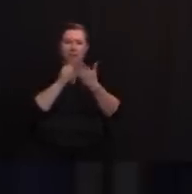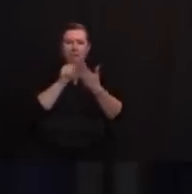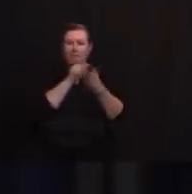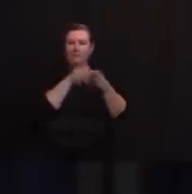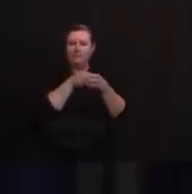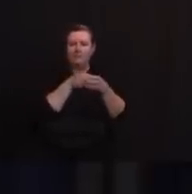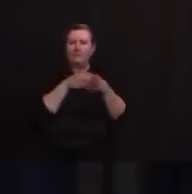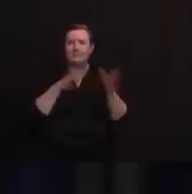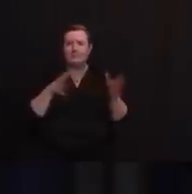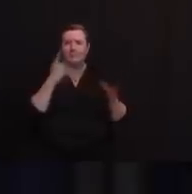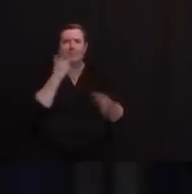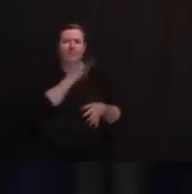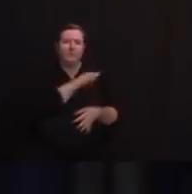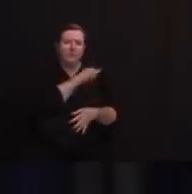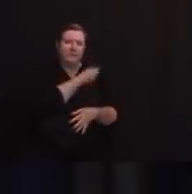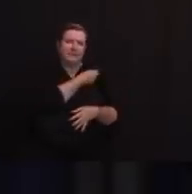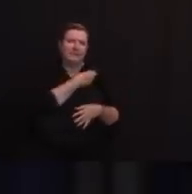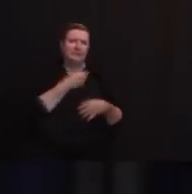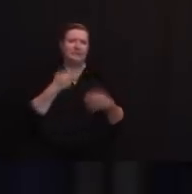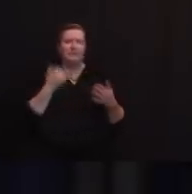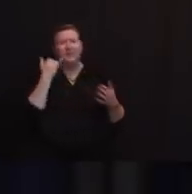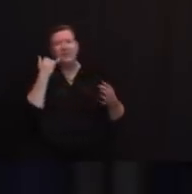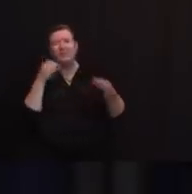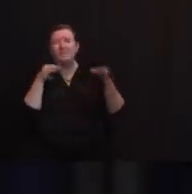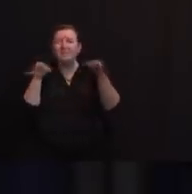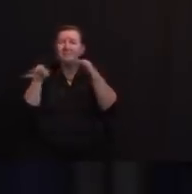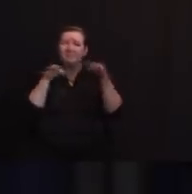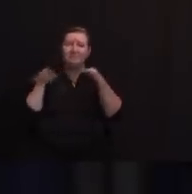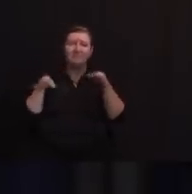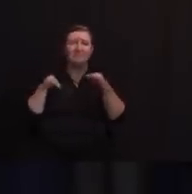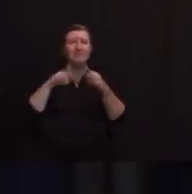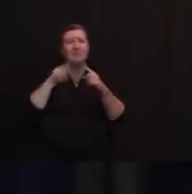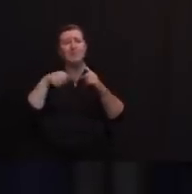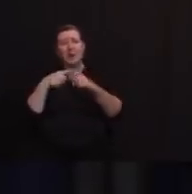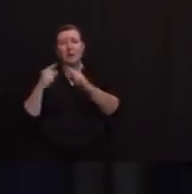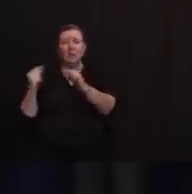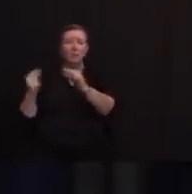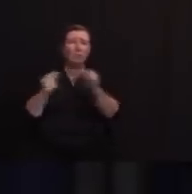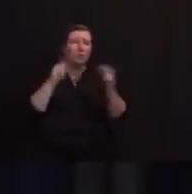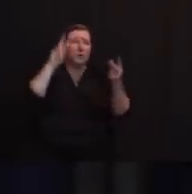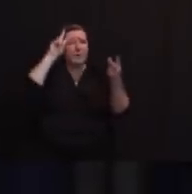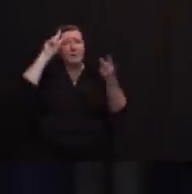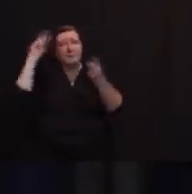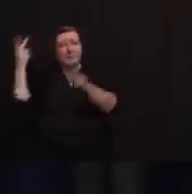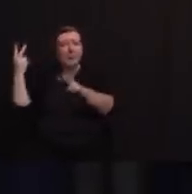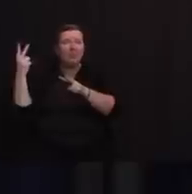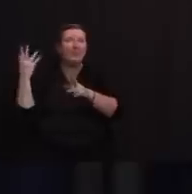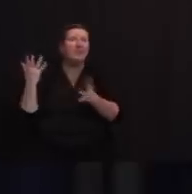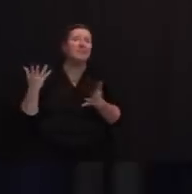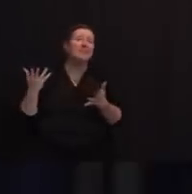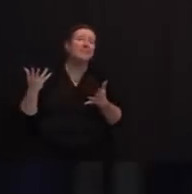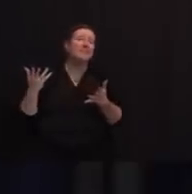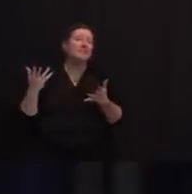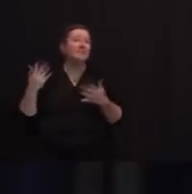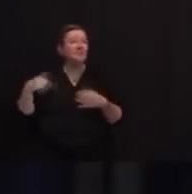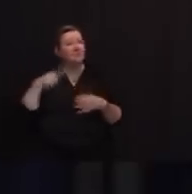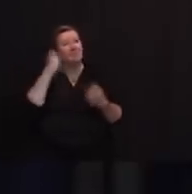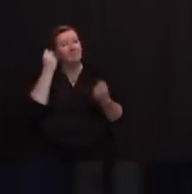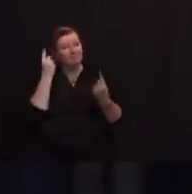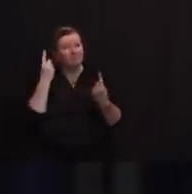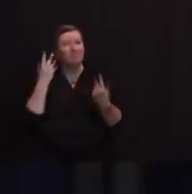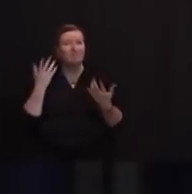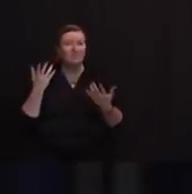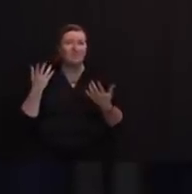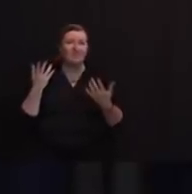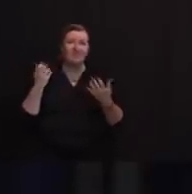working with the myths that Dr. Bresnis just spoke to clear up that, because of many